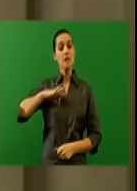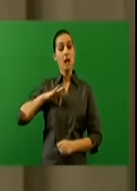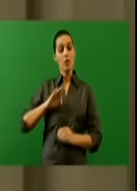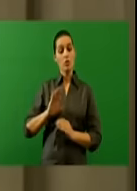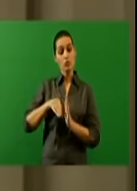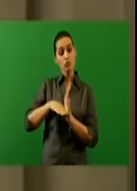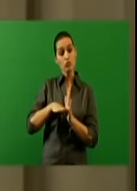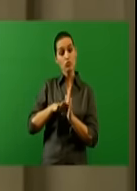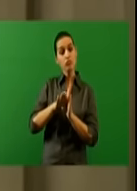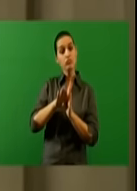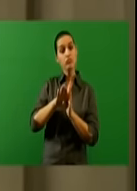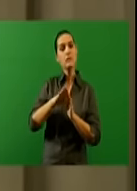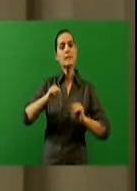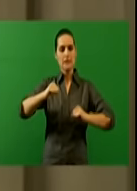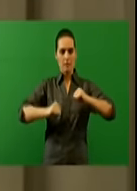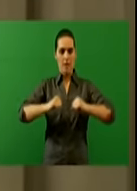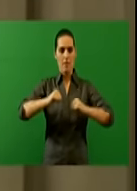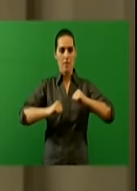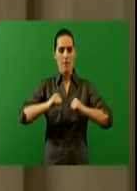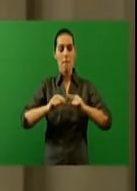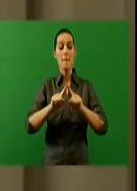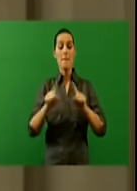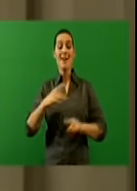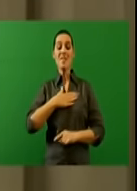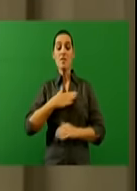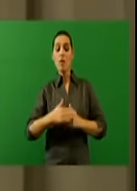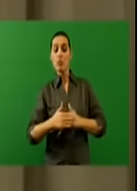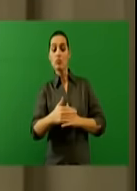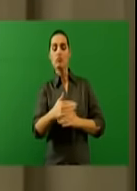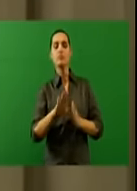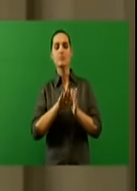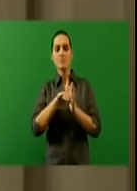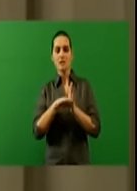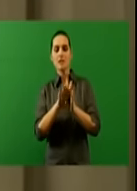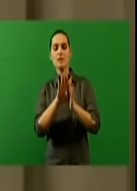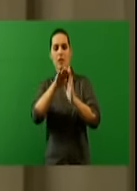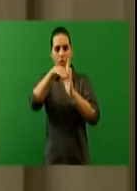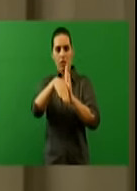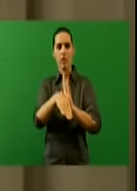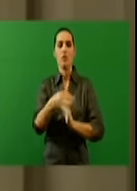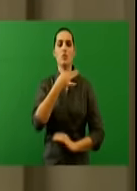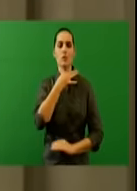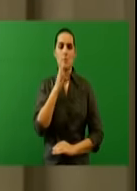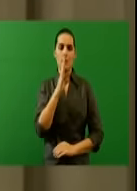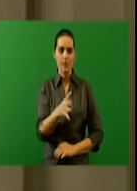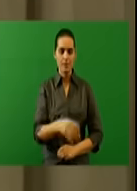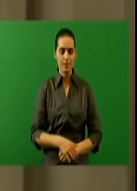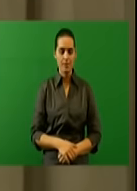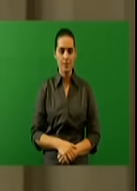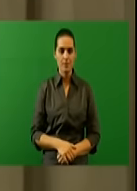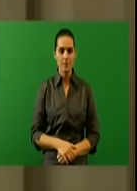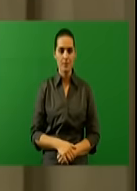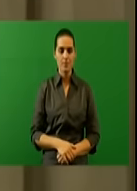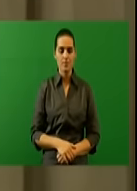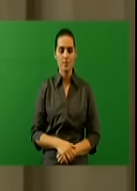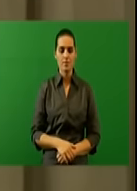there are risks of increases in excess of inflation and productivity gains. There are as yet no